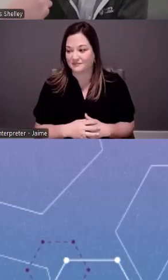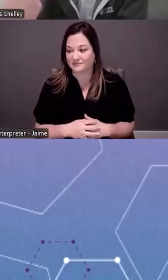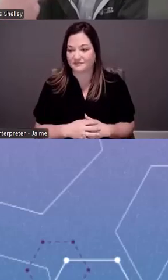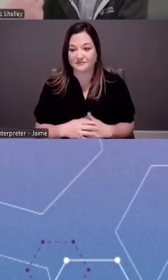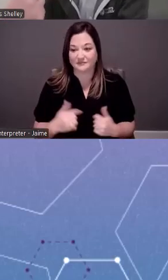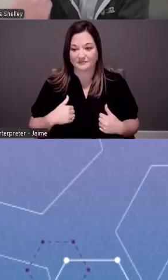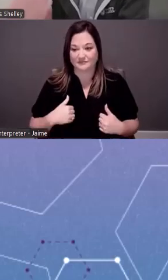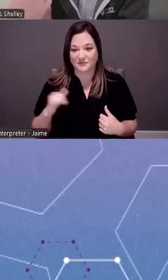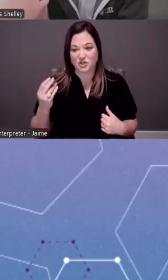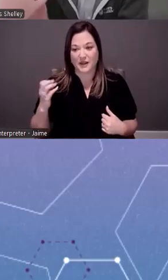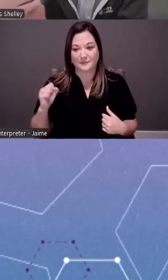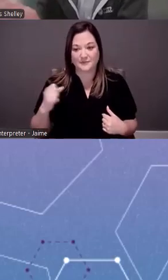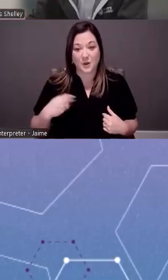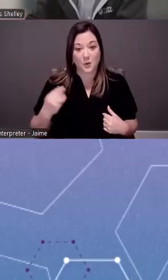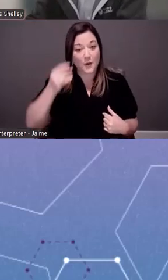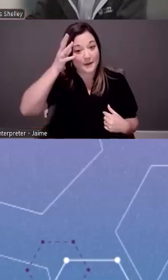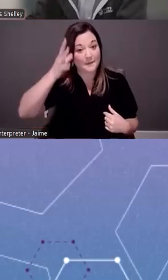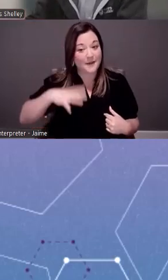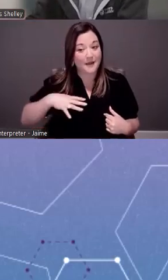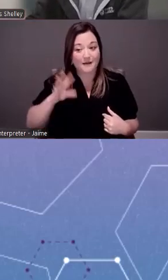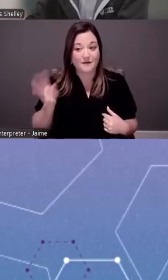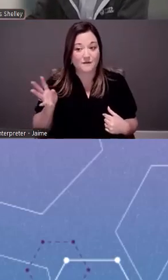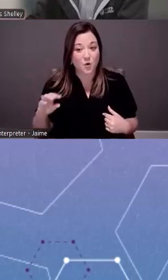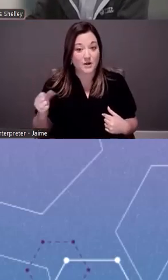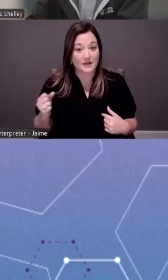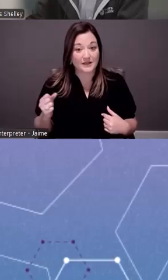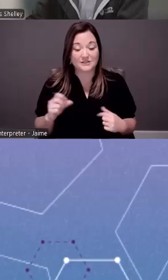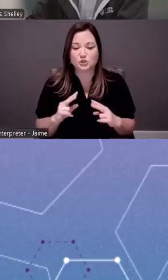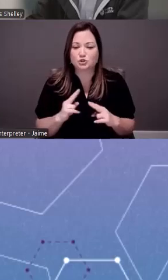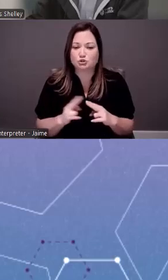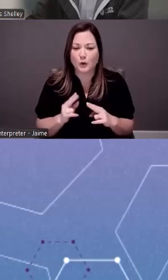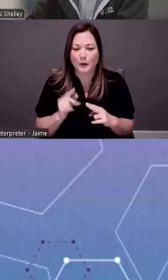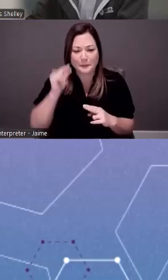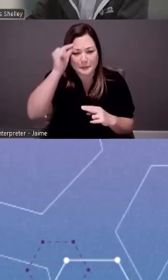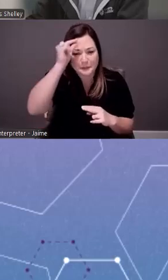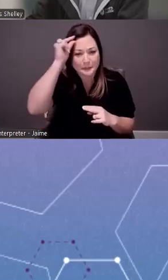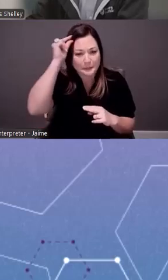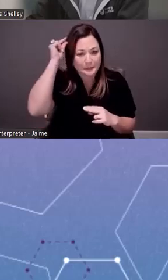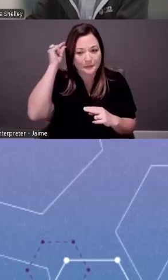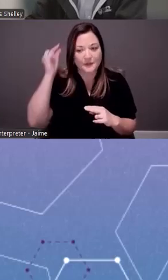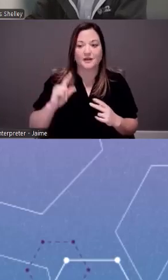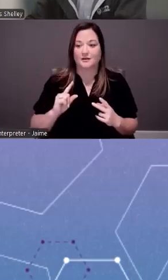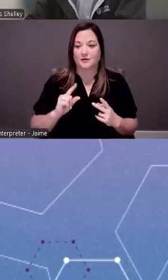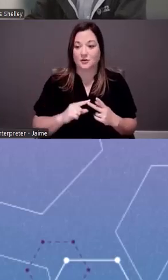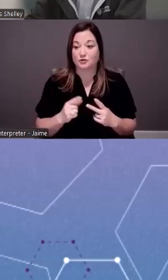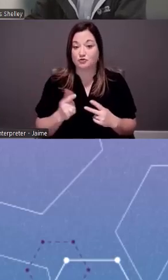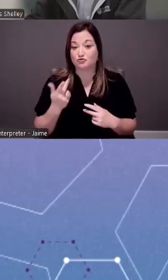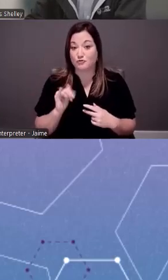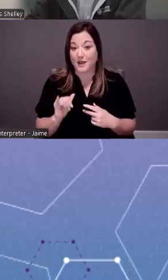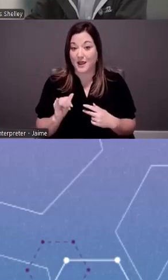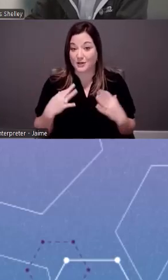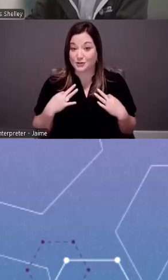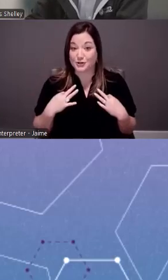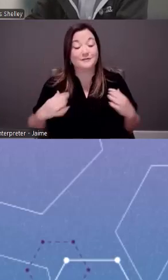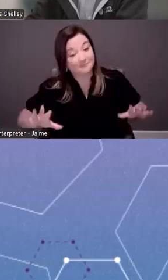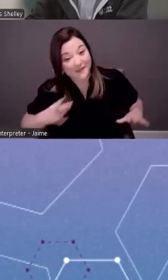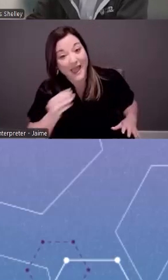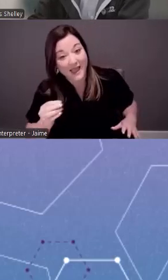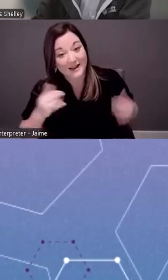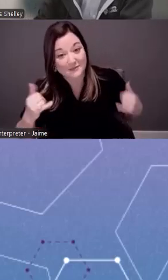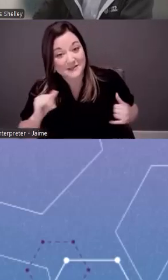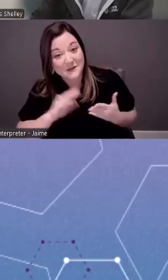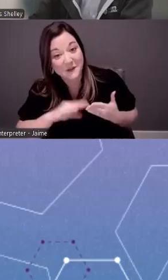white man in his 40s with very short blonde hair and a gray shirt, and I am still learning how to use Zoom, so that's